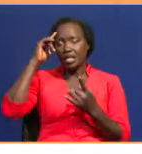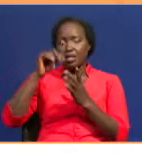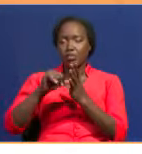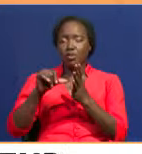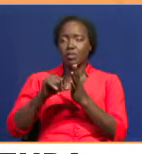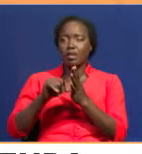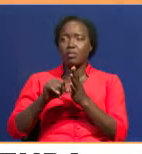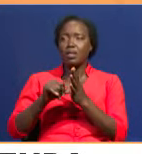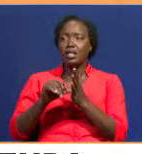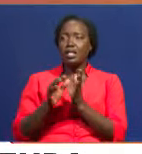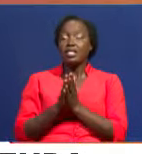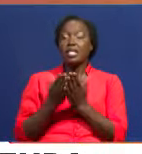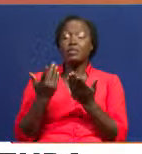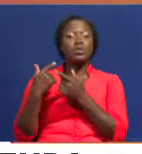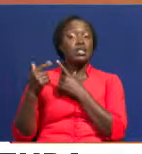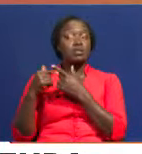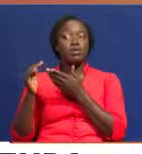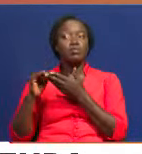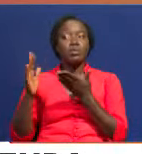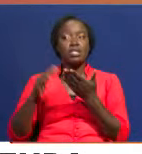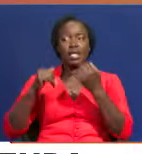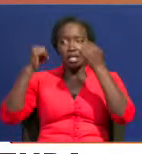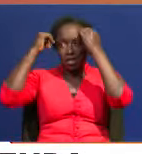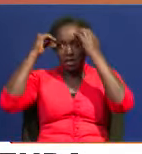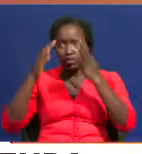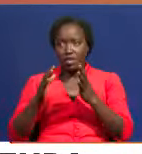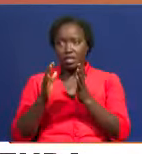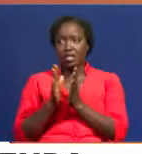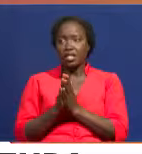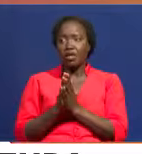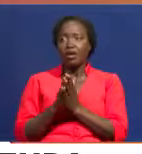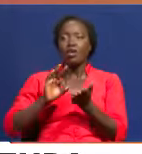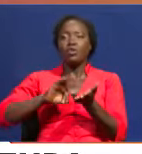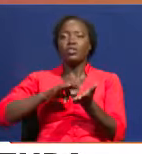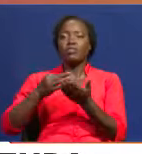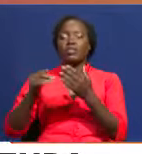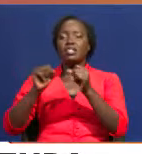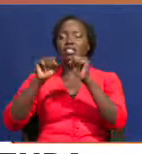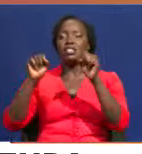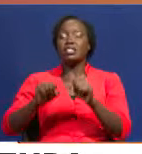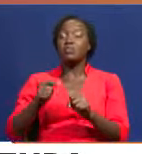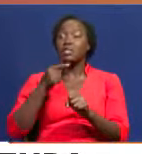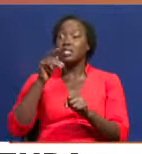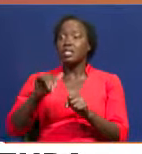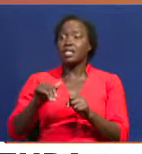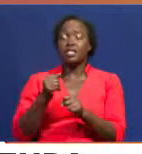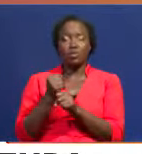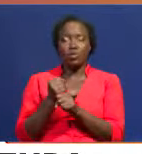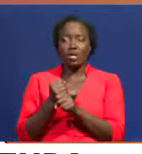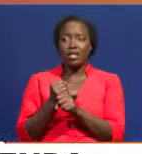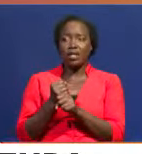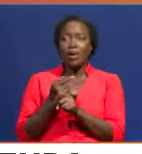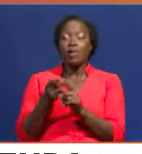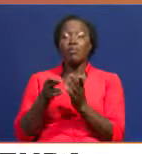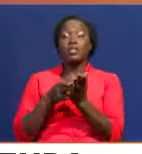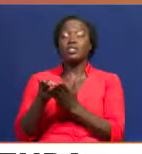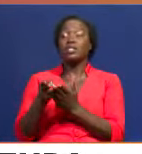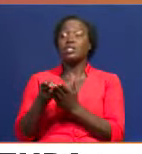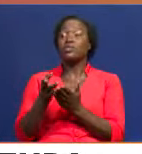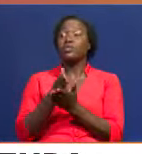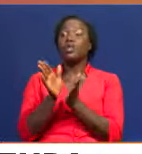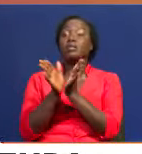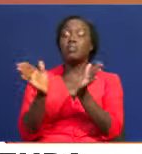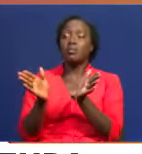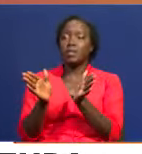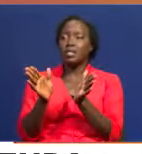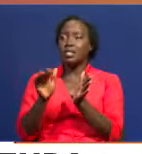is addressing, that is facing us mainly as students, which is now on the new funding model, which the president said it's working. So to be very genuine with you and to the